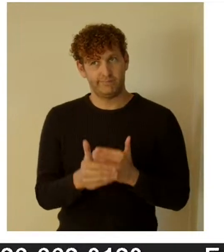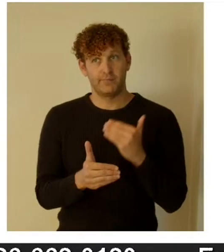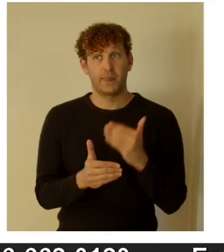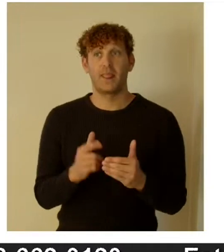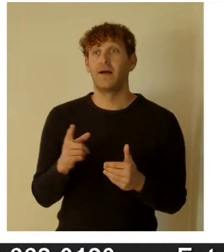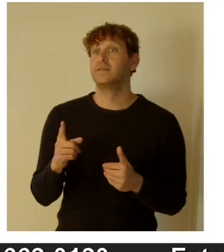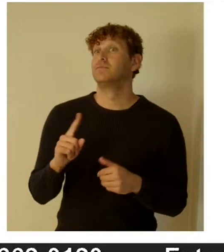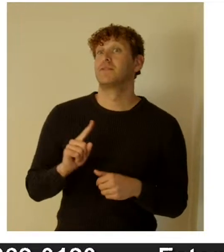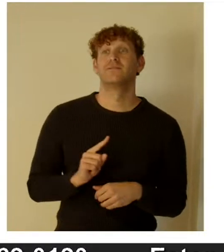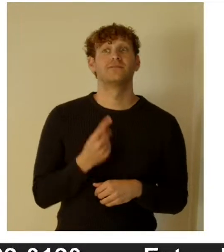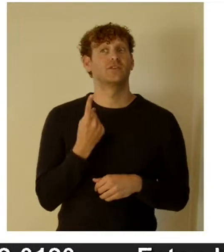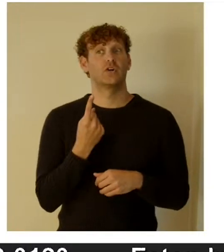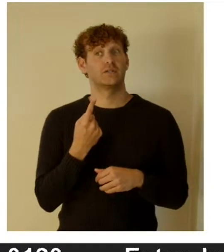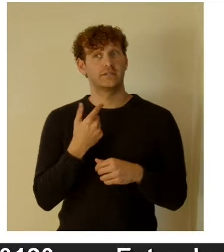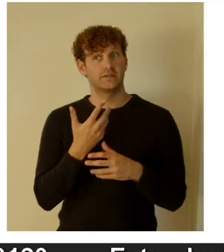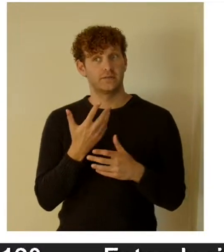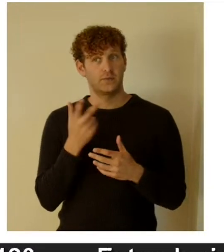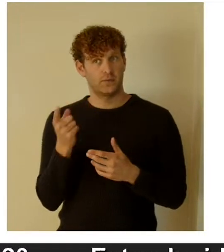sure to visit